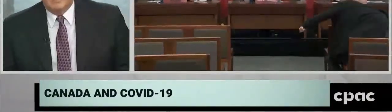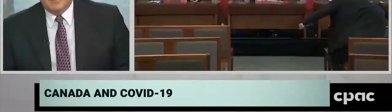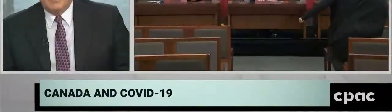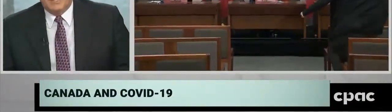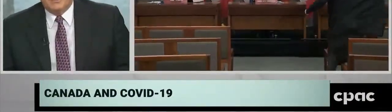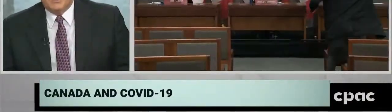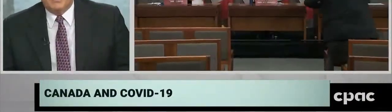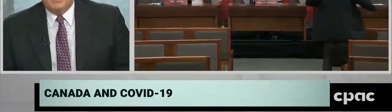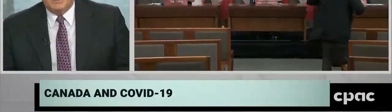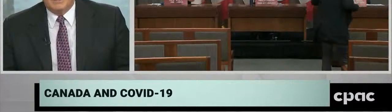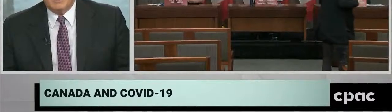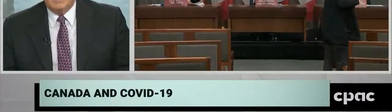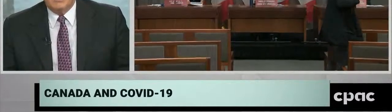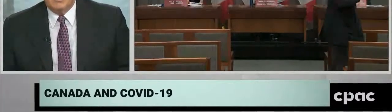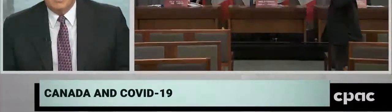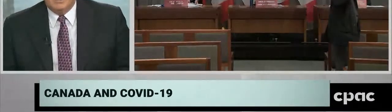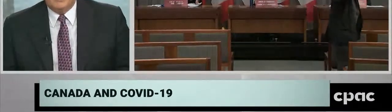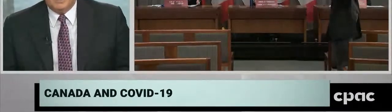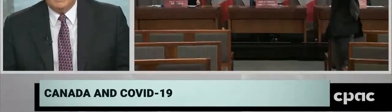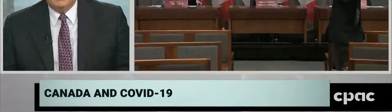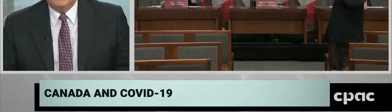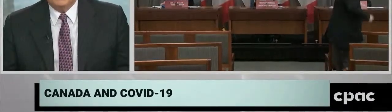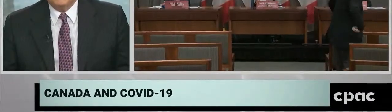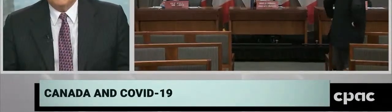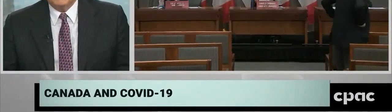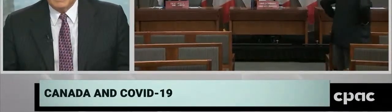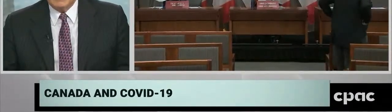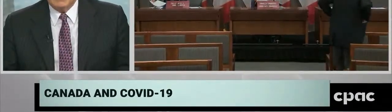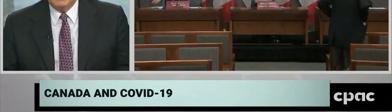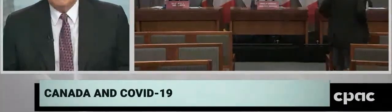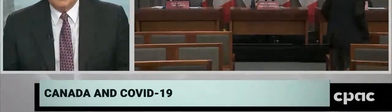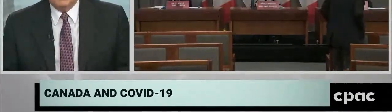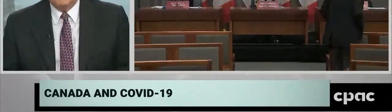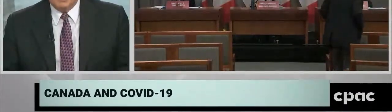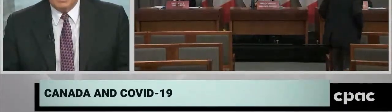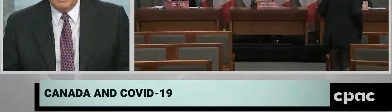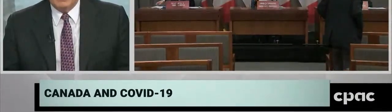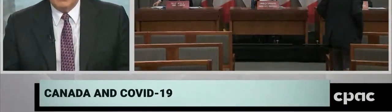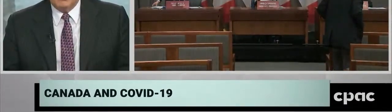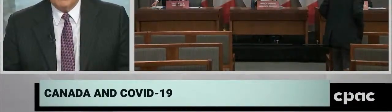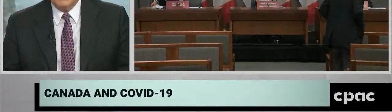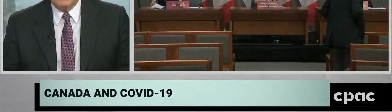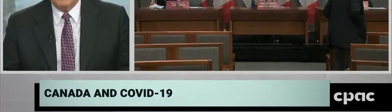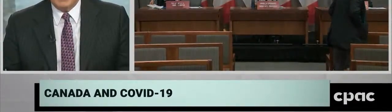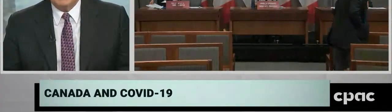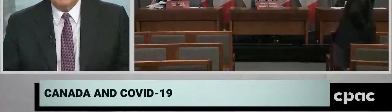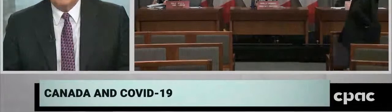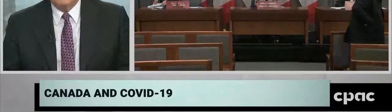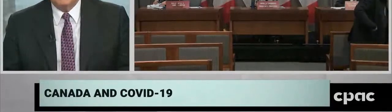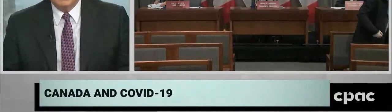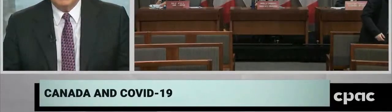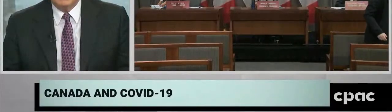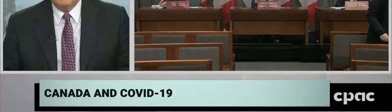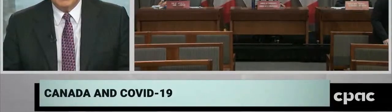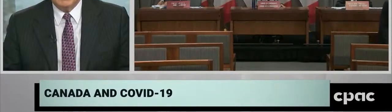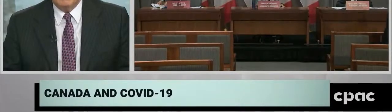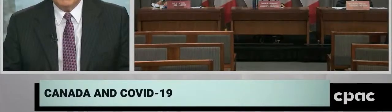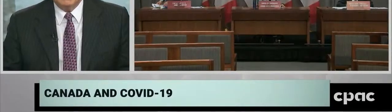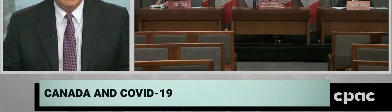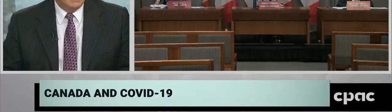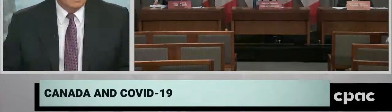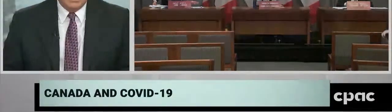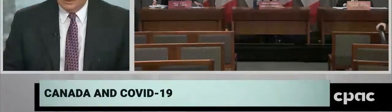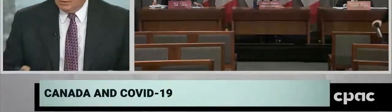Hello again, I'm Peter Van Dusen. We've been listening to Health Canada officials releasing federal modeling on the course and impact of the COVID-19